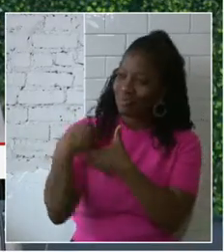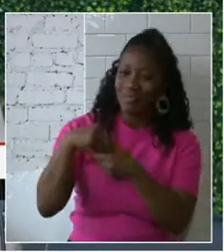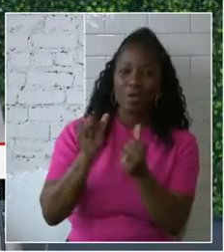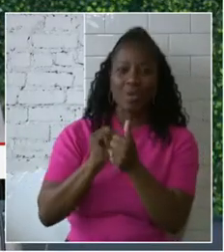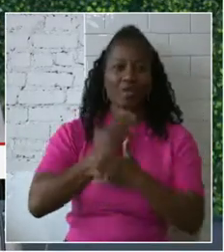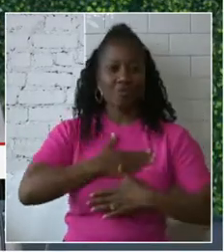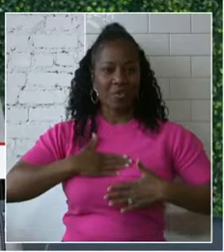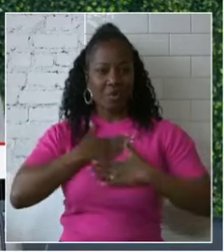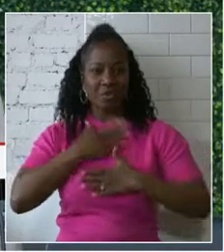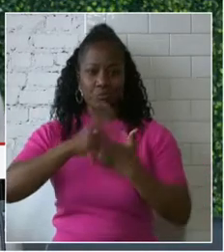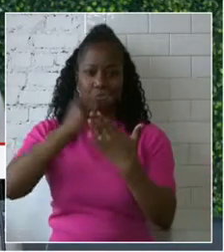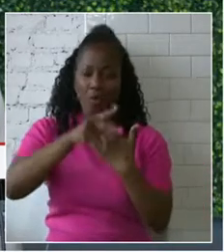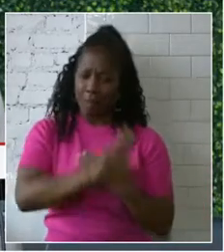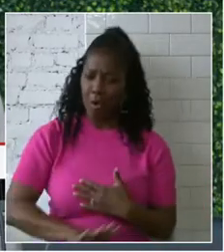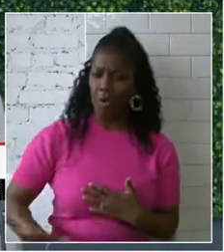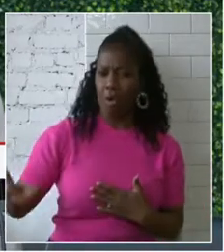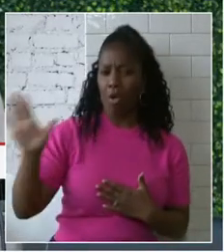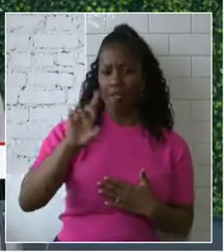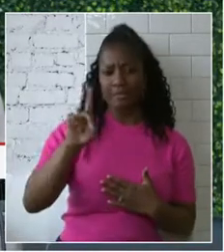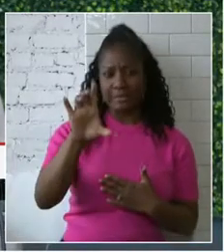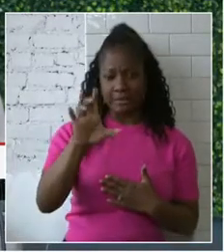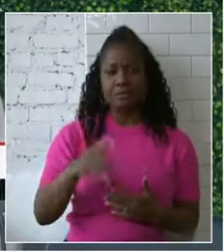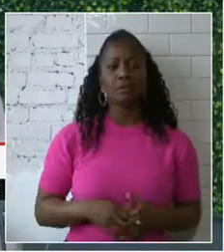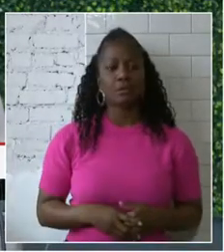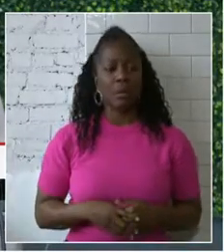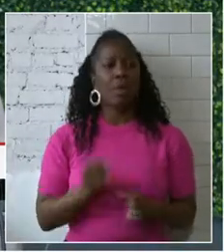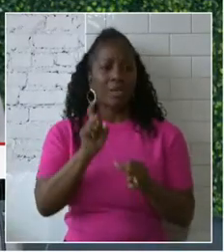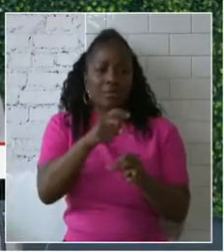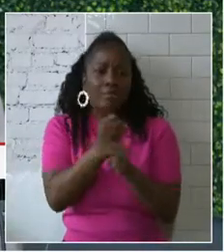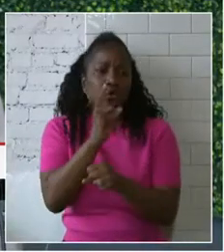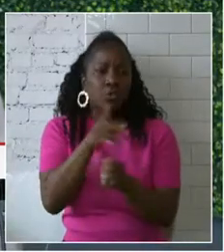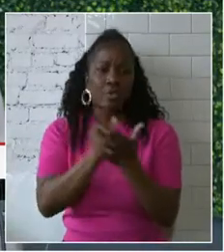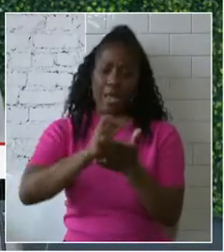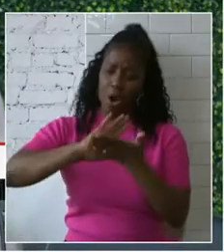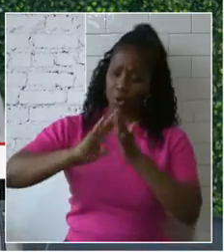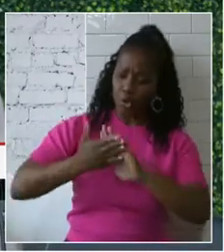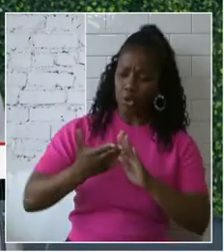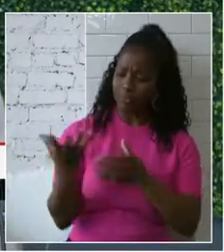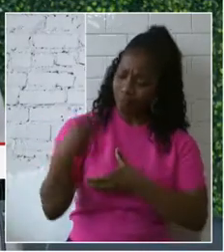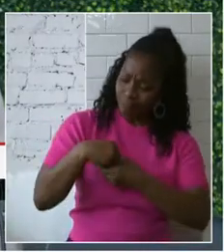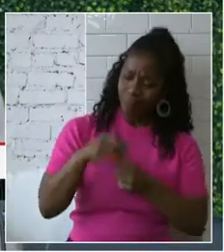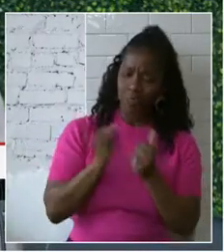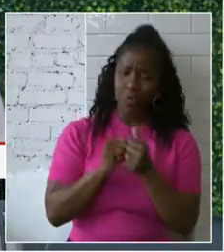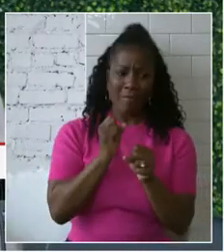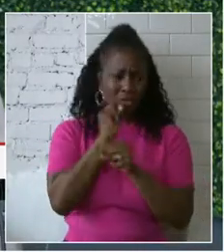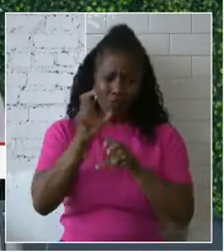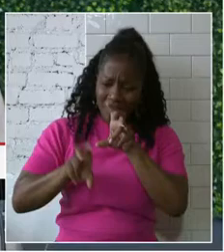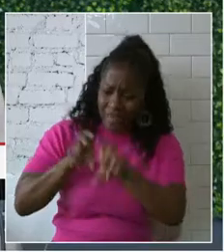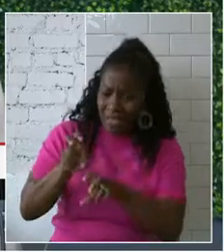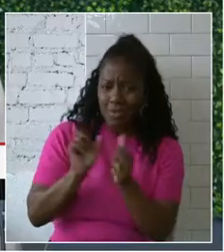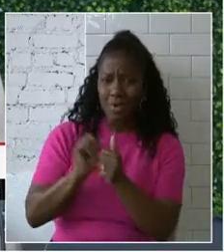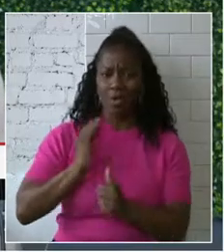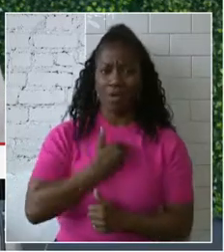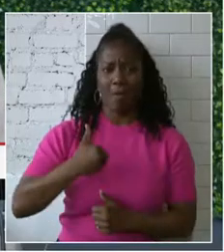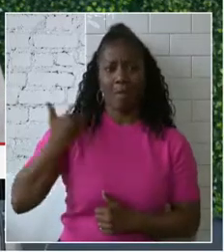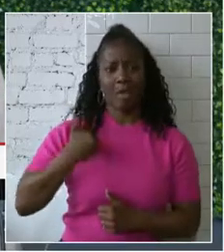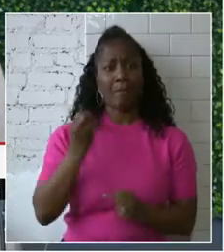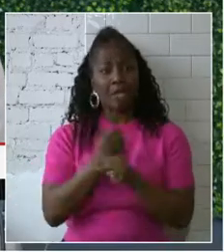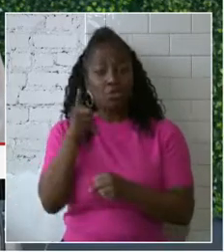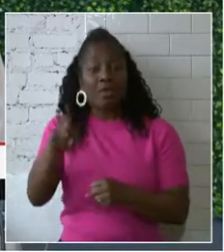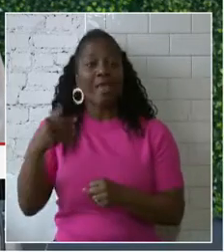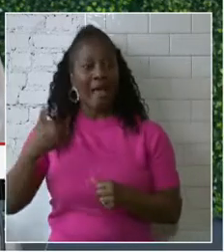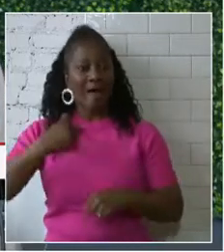programs around the city, we need communities to also be investing in making sure that young people are